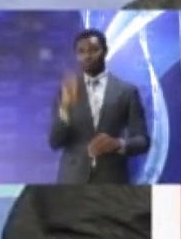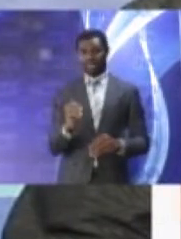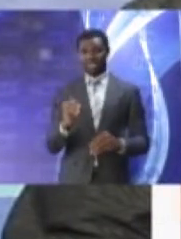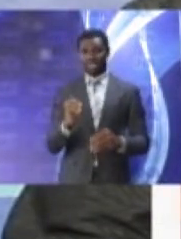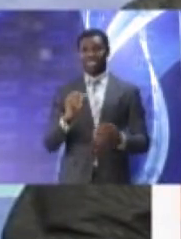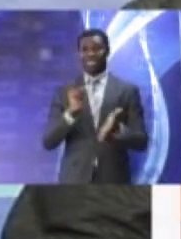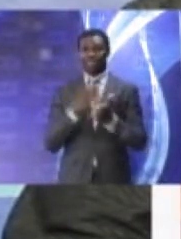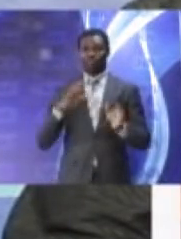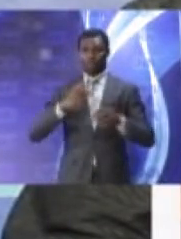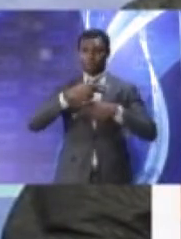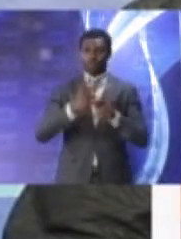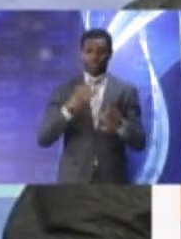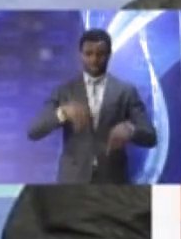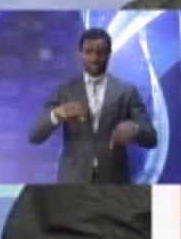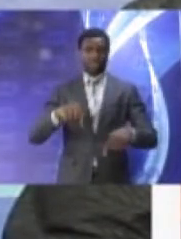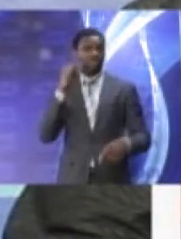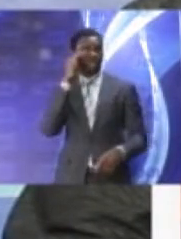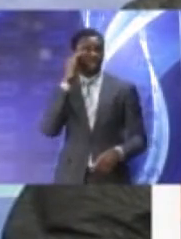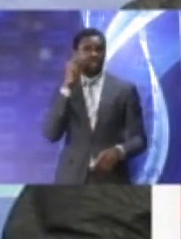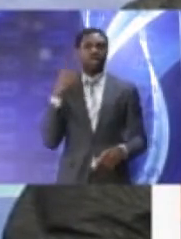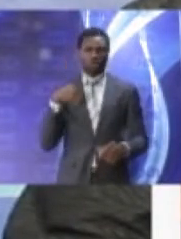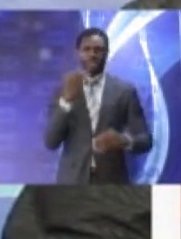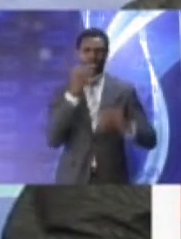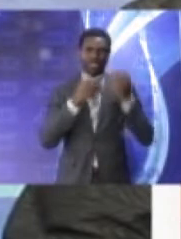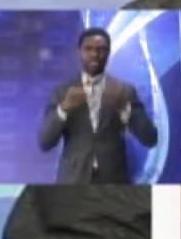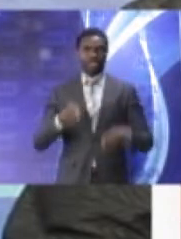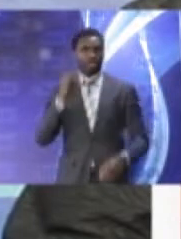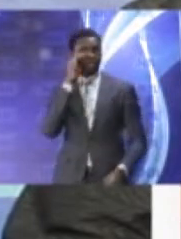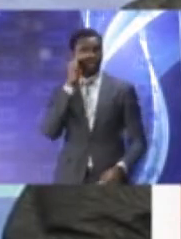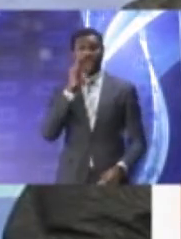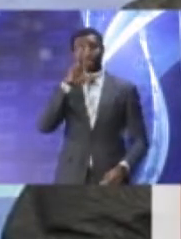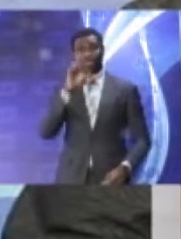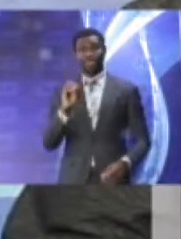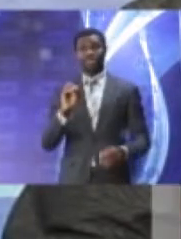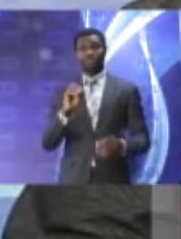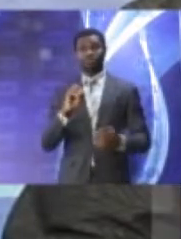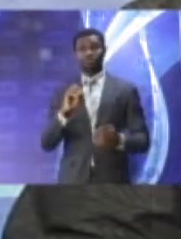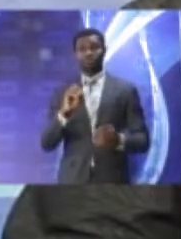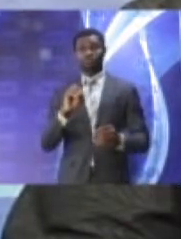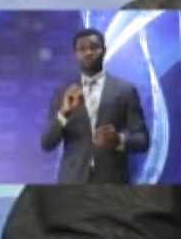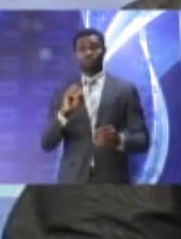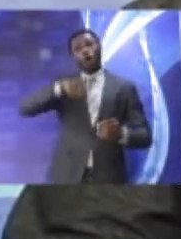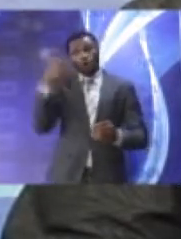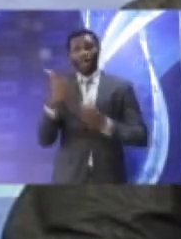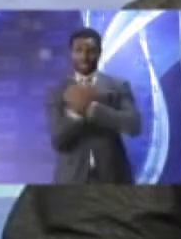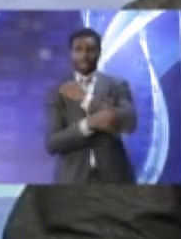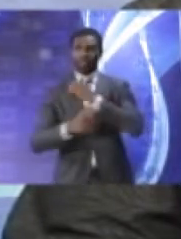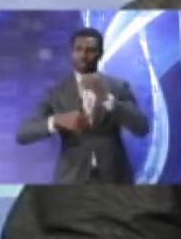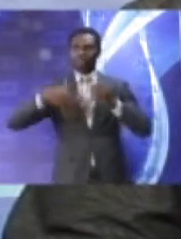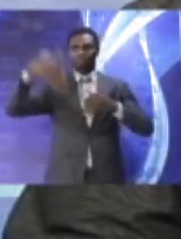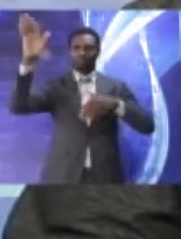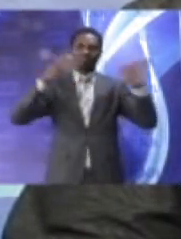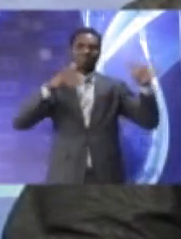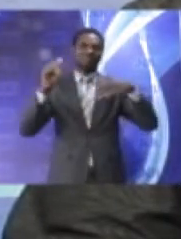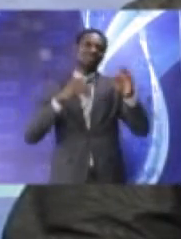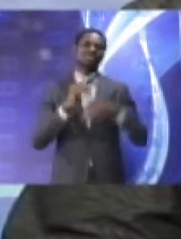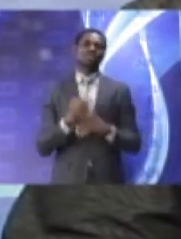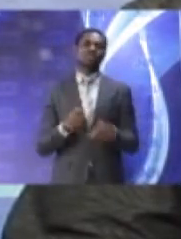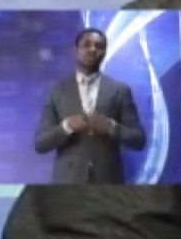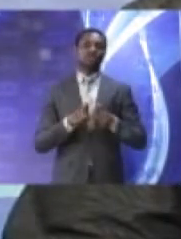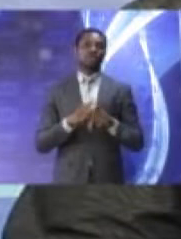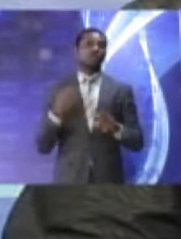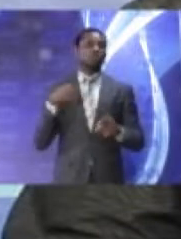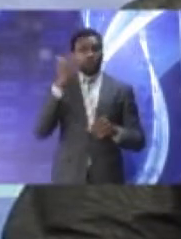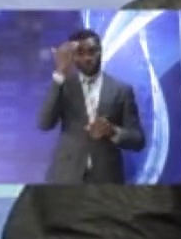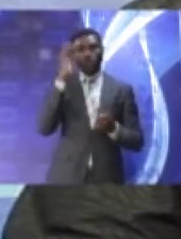country is consumed locally. 30% is exported to neighboring countries, and the value of that export is placed at over 3